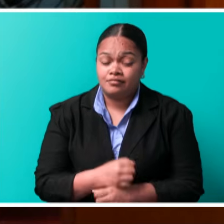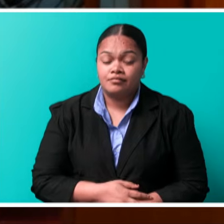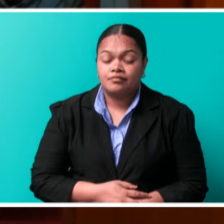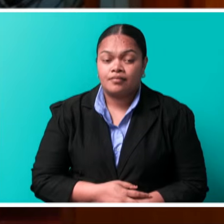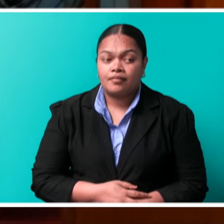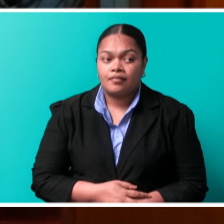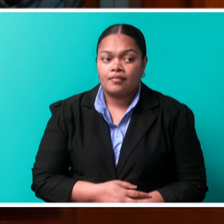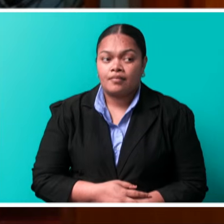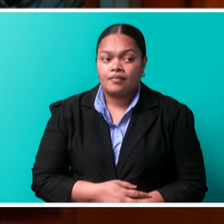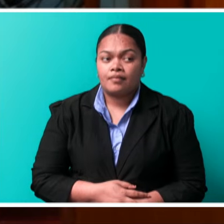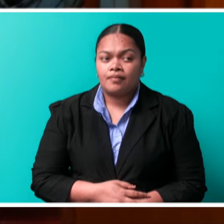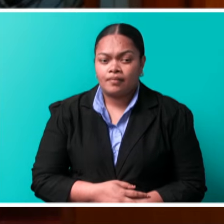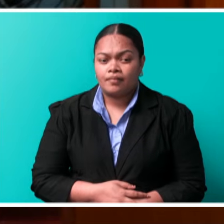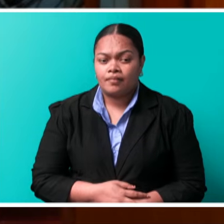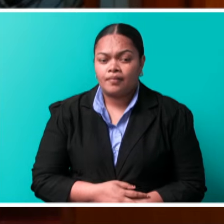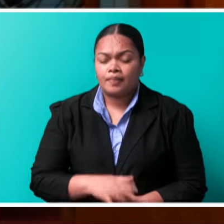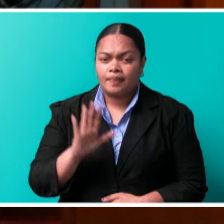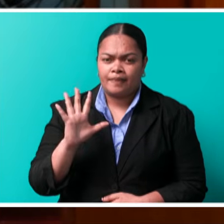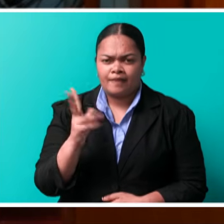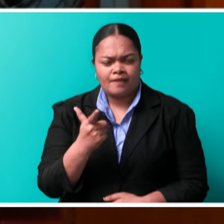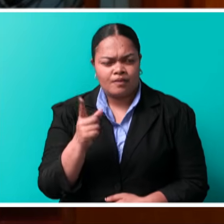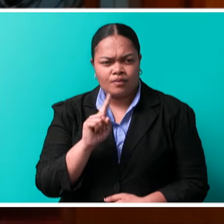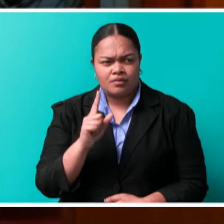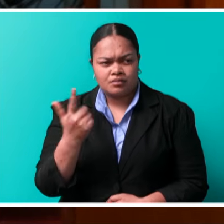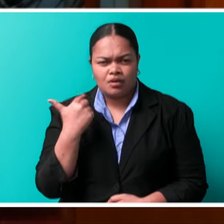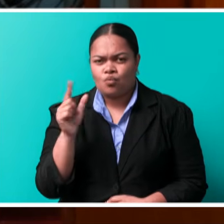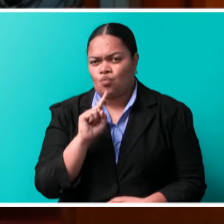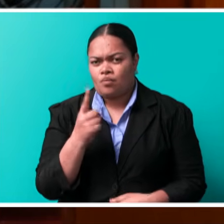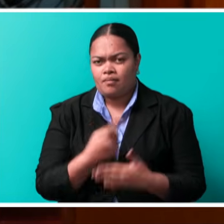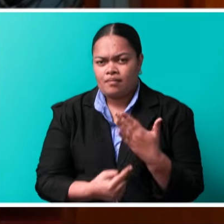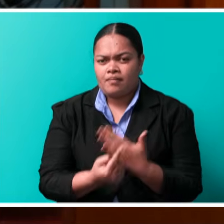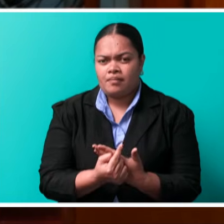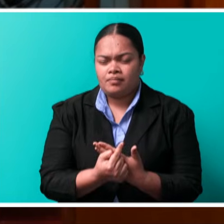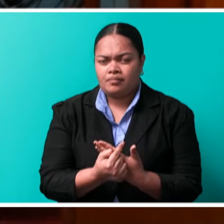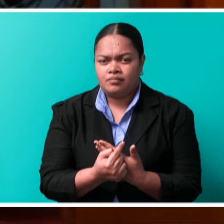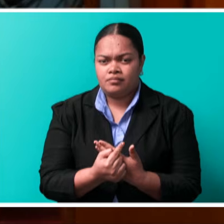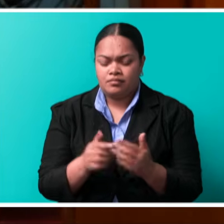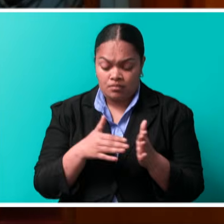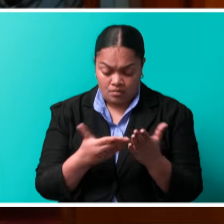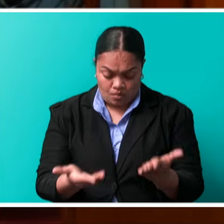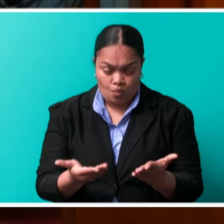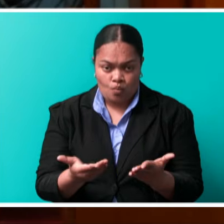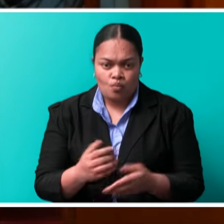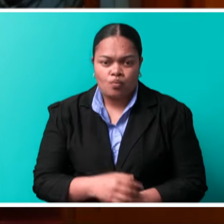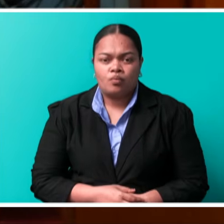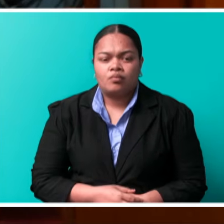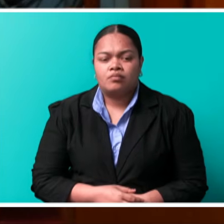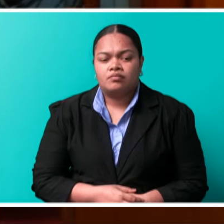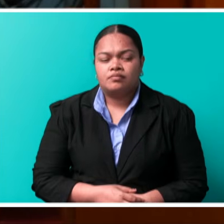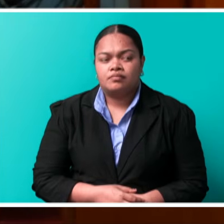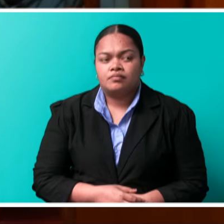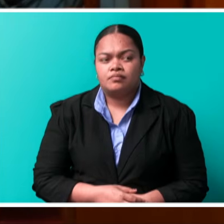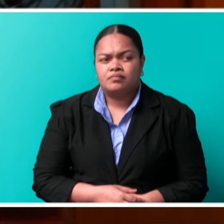figures say that, but what about what has happened on the ground? The effects of